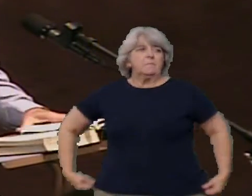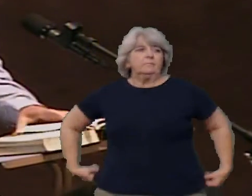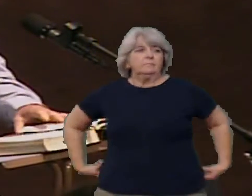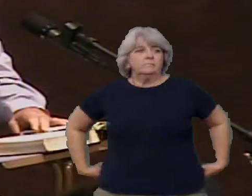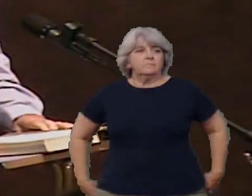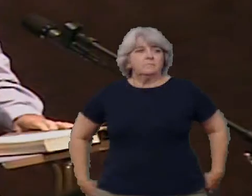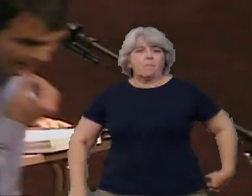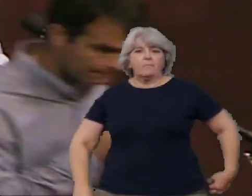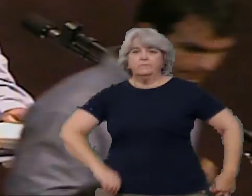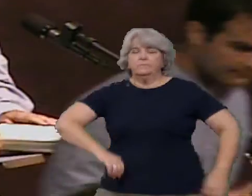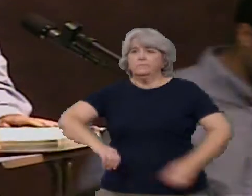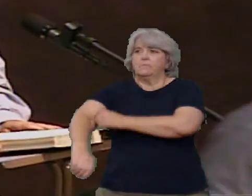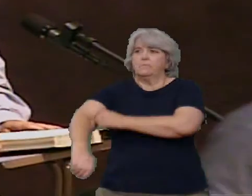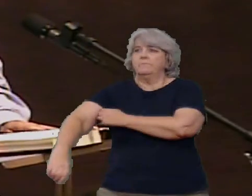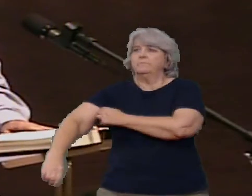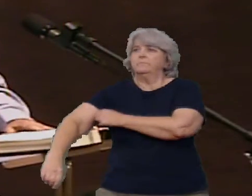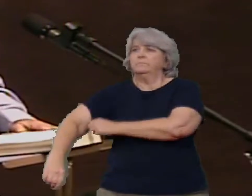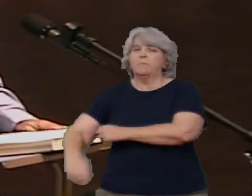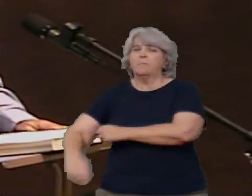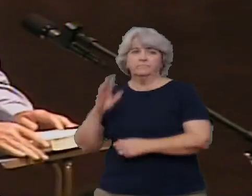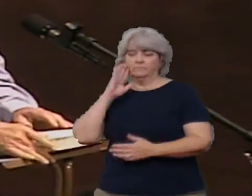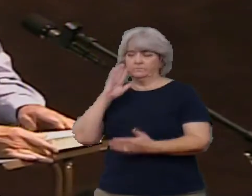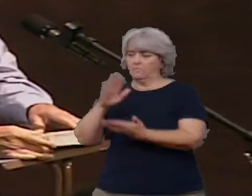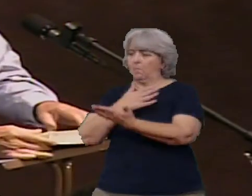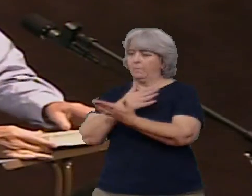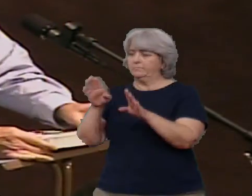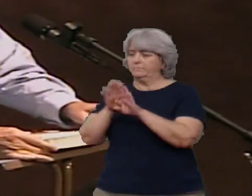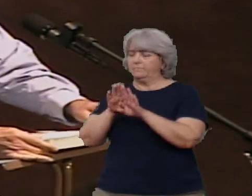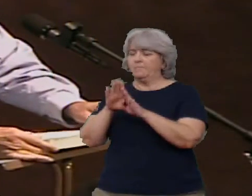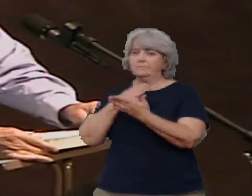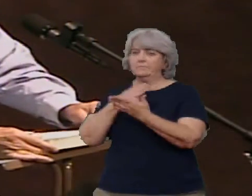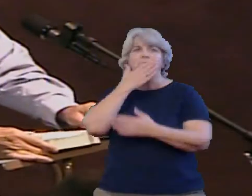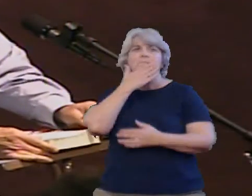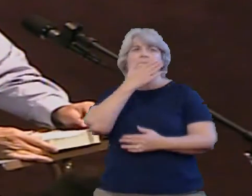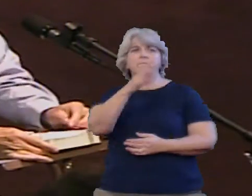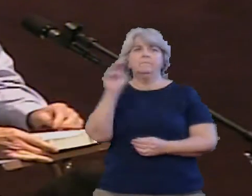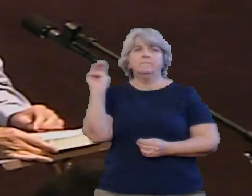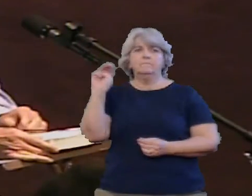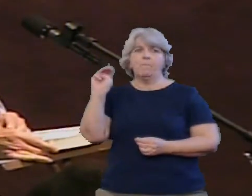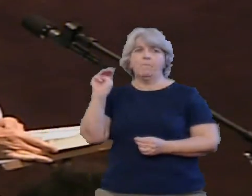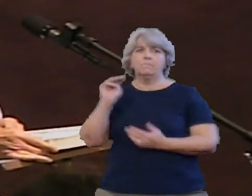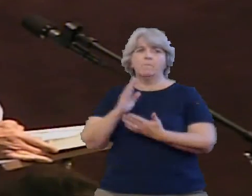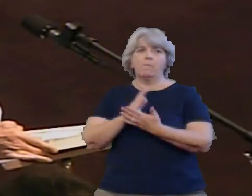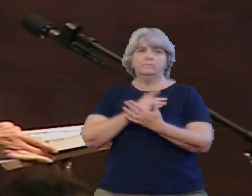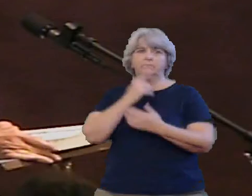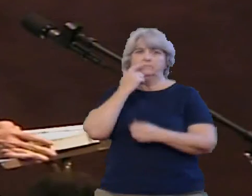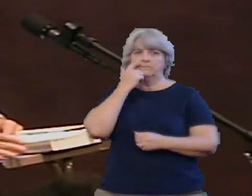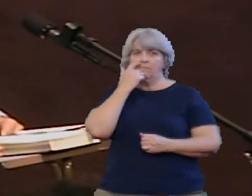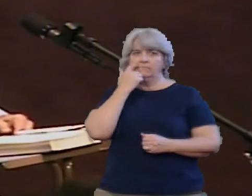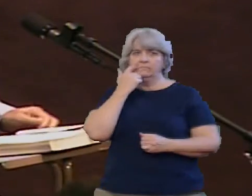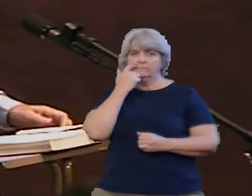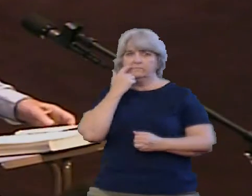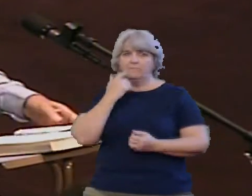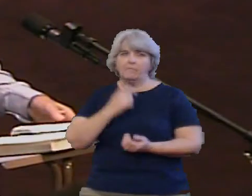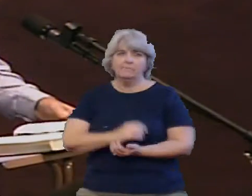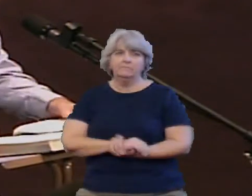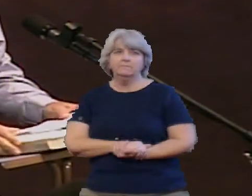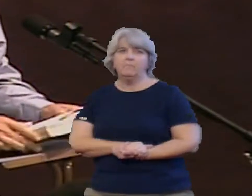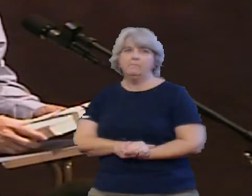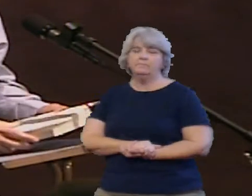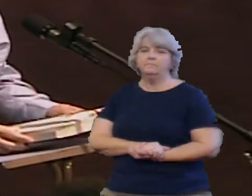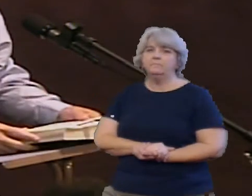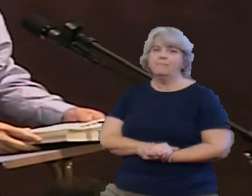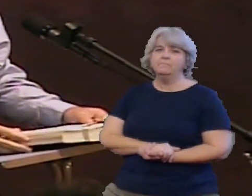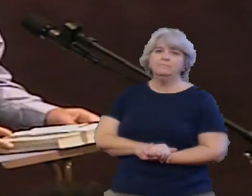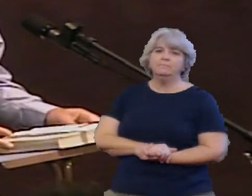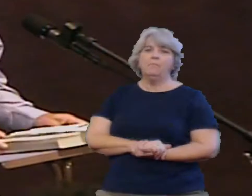thee. Number 12 will be our closing song tonight. Thank you, Michael, for that lesson this evening. Number 12, we'll do the first